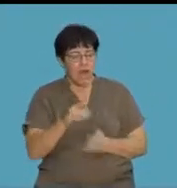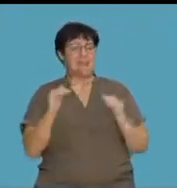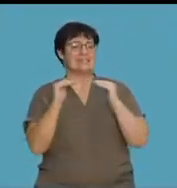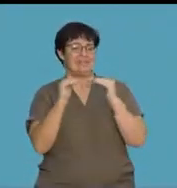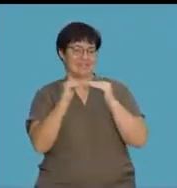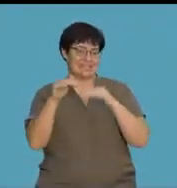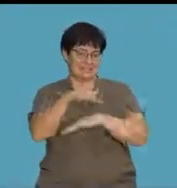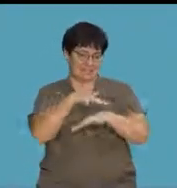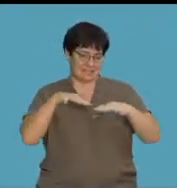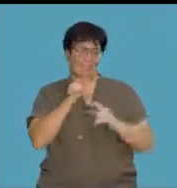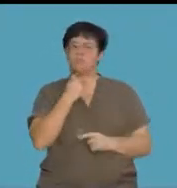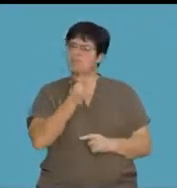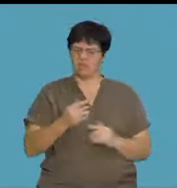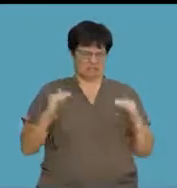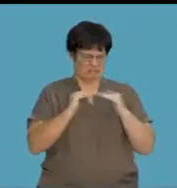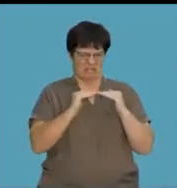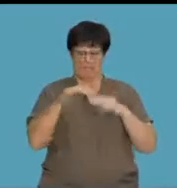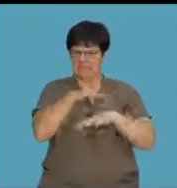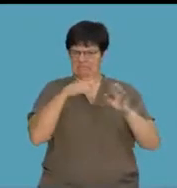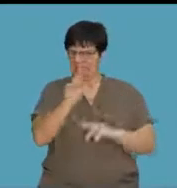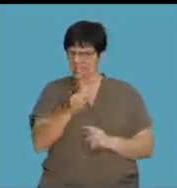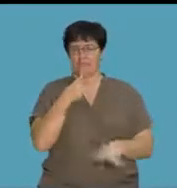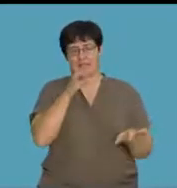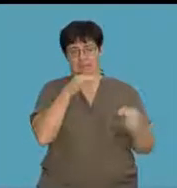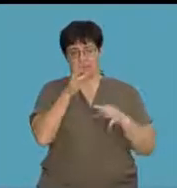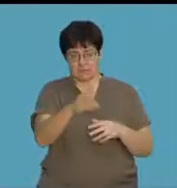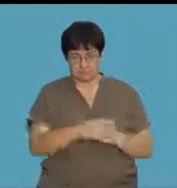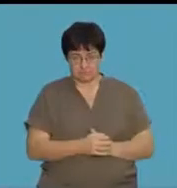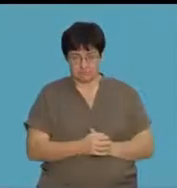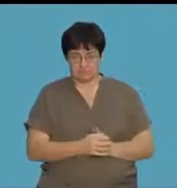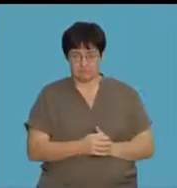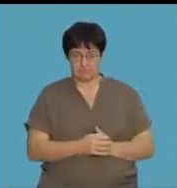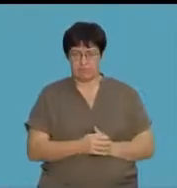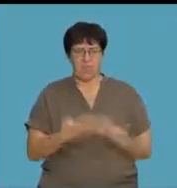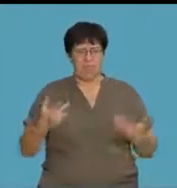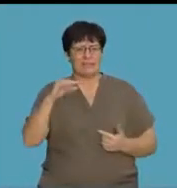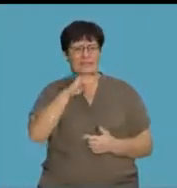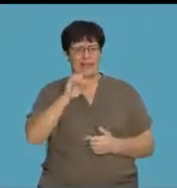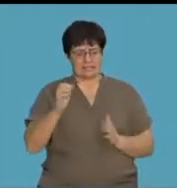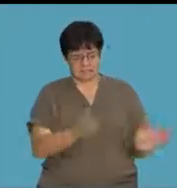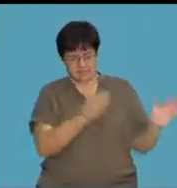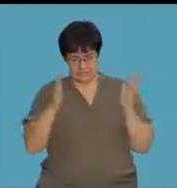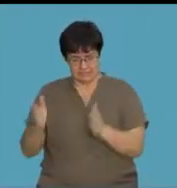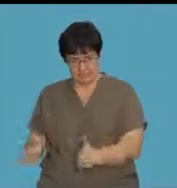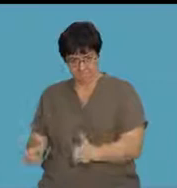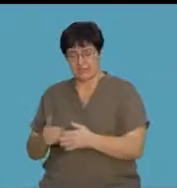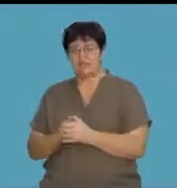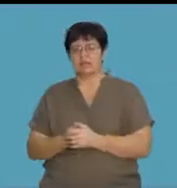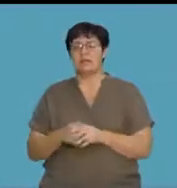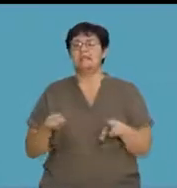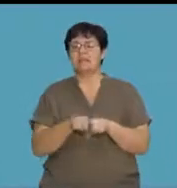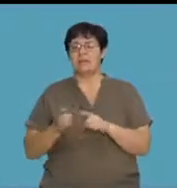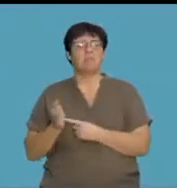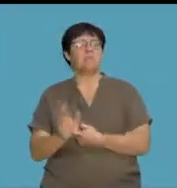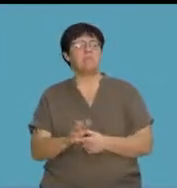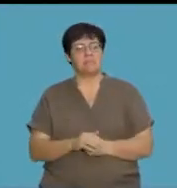shall discuss what exactly standard conditions are all about, okay? Right, what about gases? Let's use the same simulation,